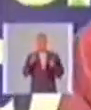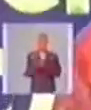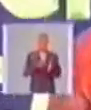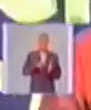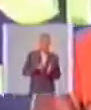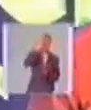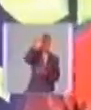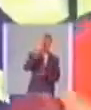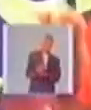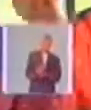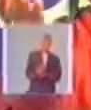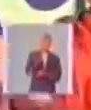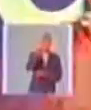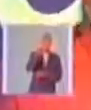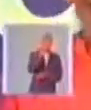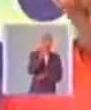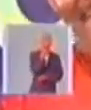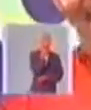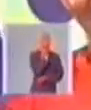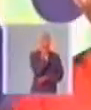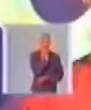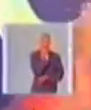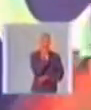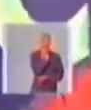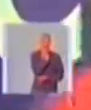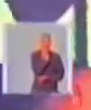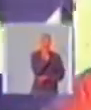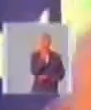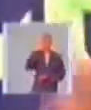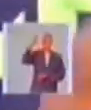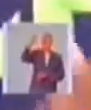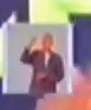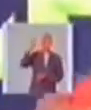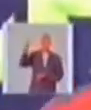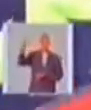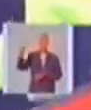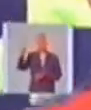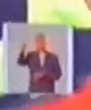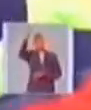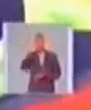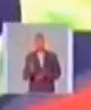you know? Order for who ye mistake? Matthew chapter 22,